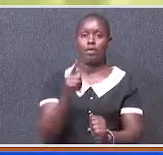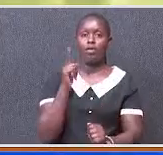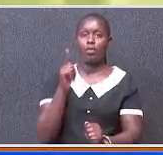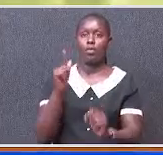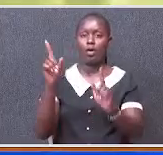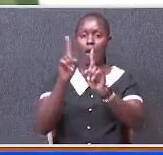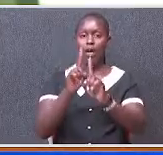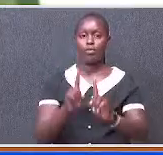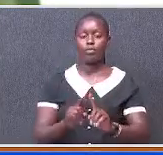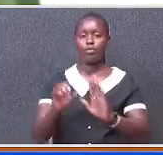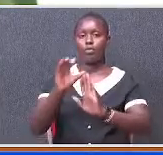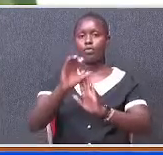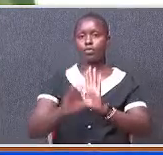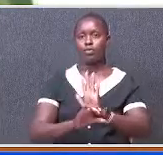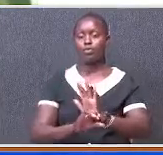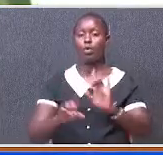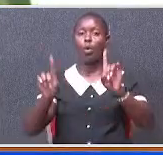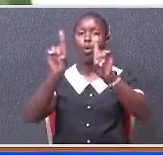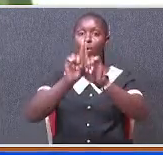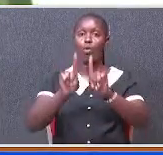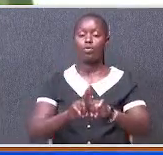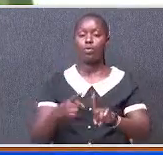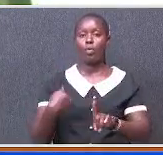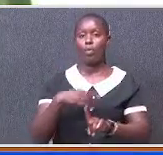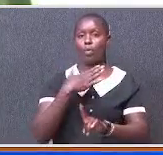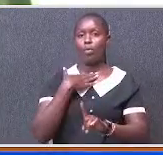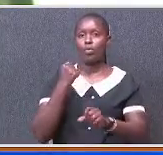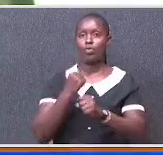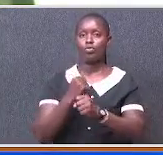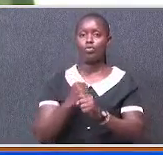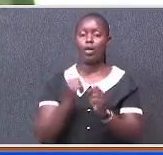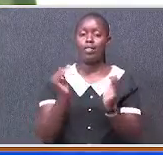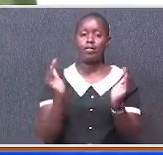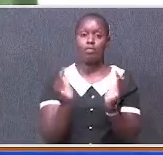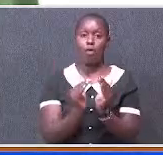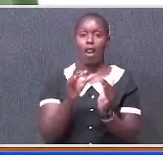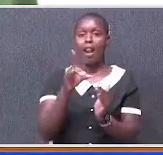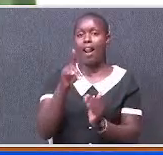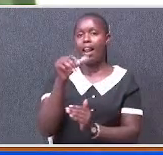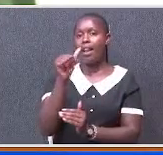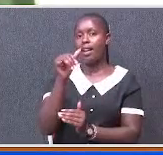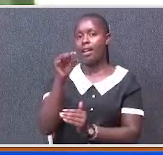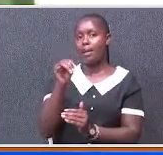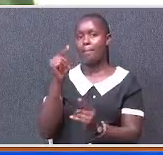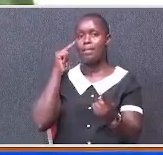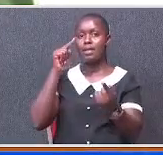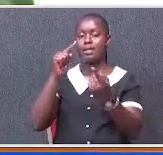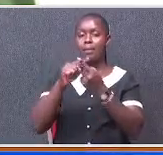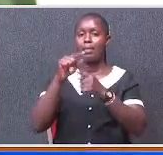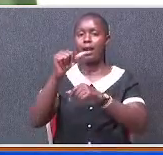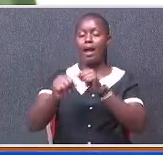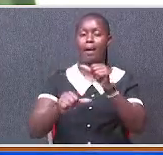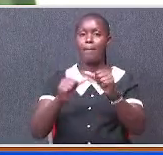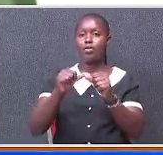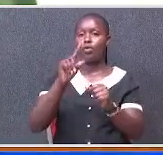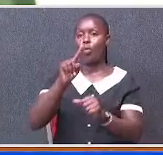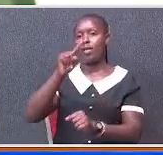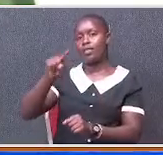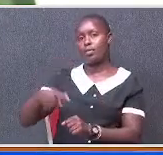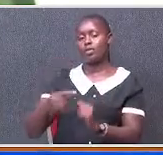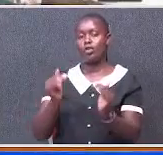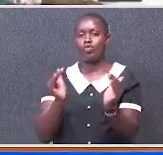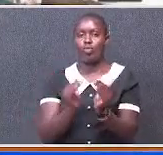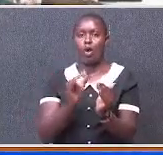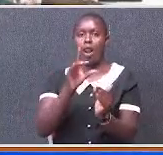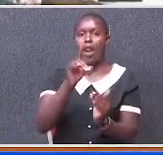and the Constitution. Also want to do the smaller dams, and we are targeting almost 1,000 small dams across